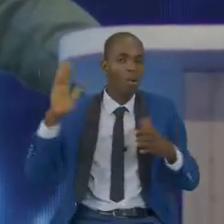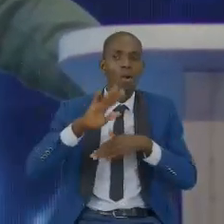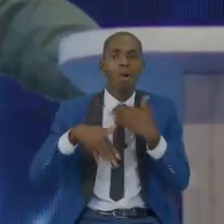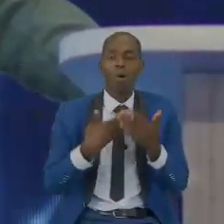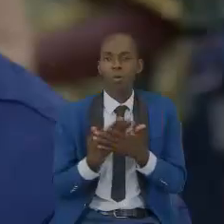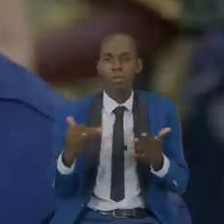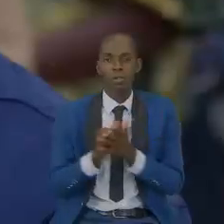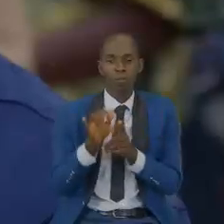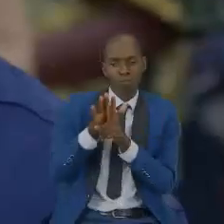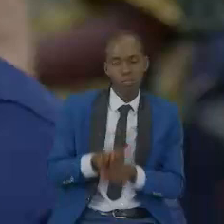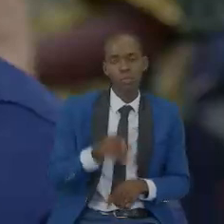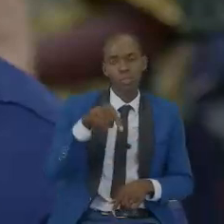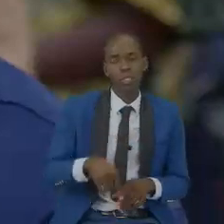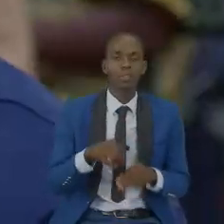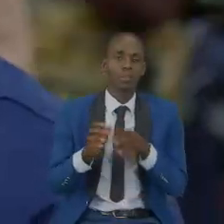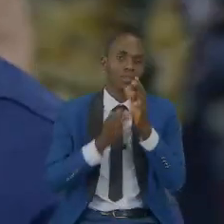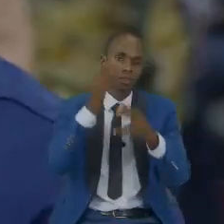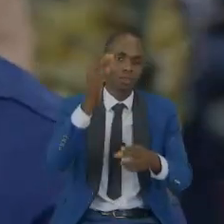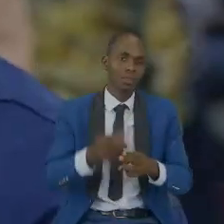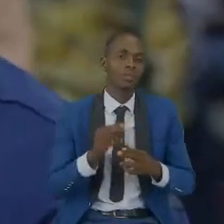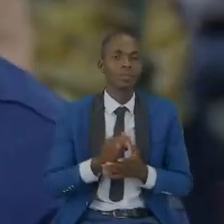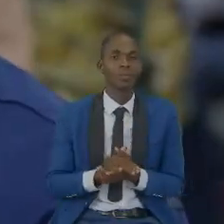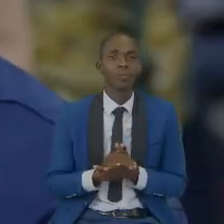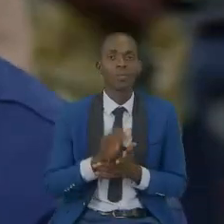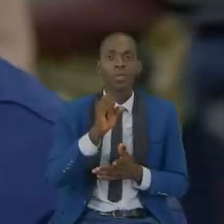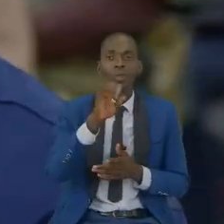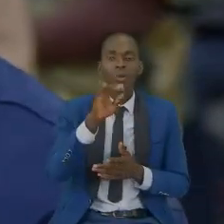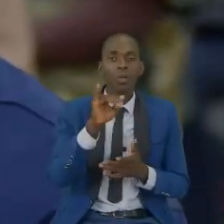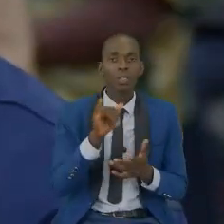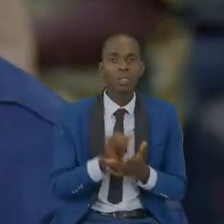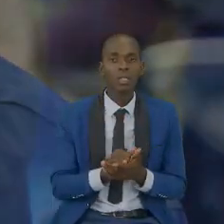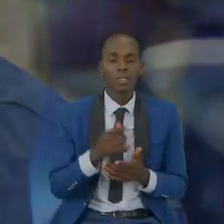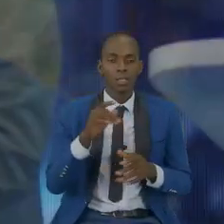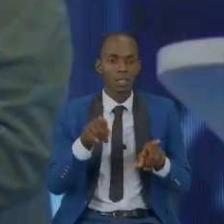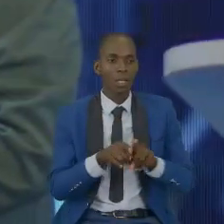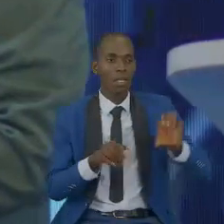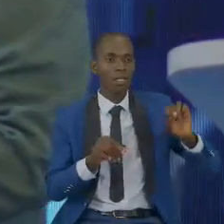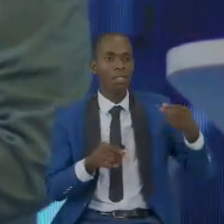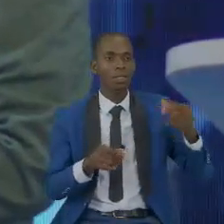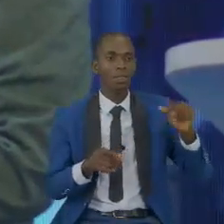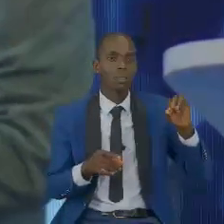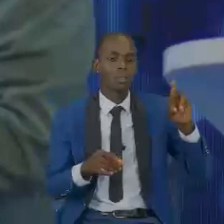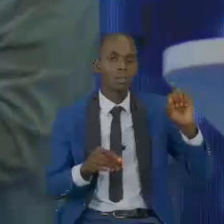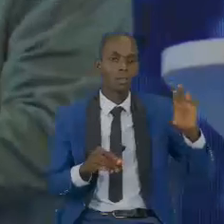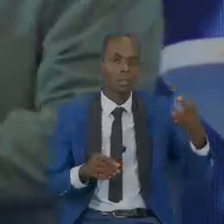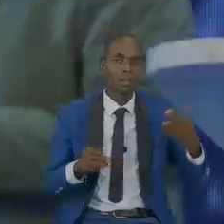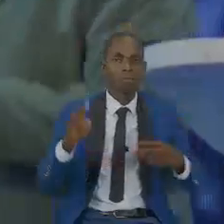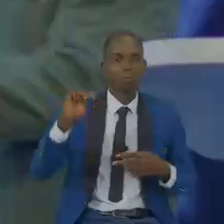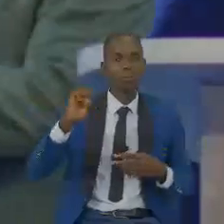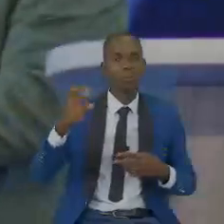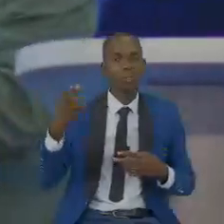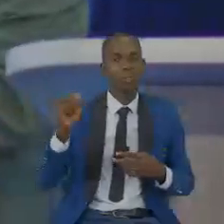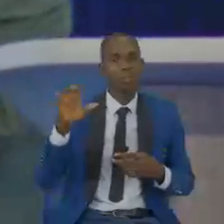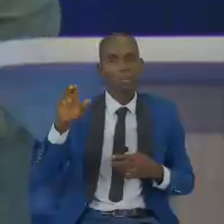in Jesus' name. So that, like Shadrach, Meshach, and Abednego, you are